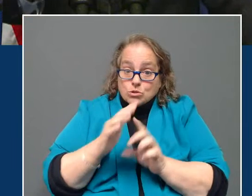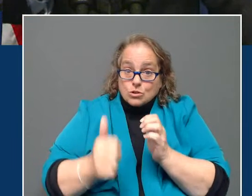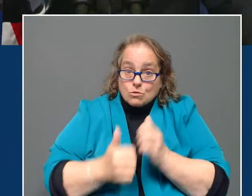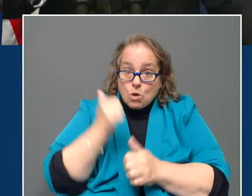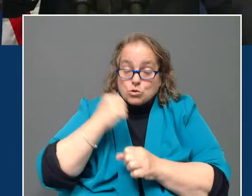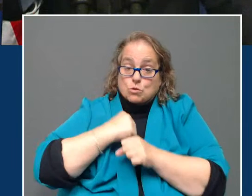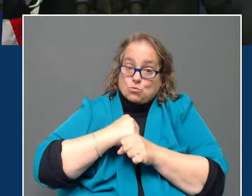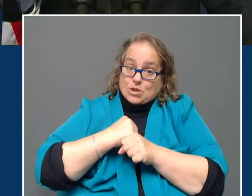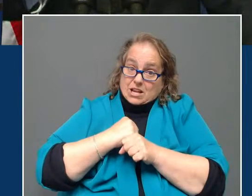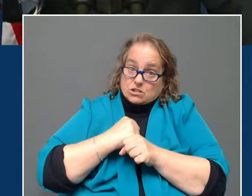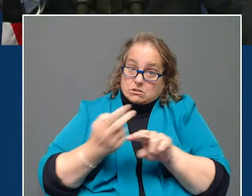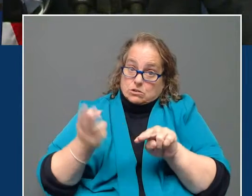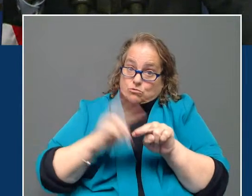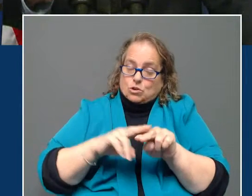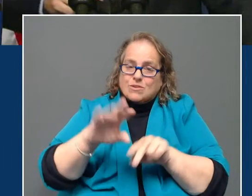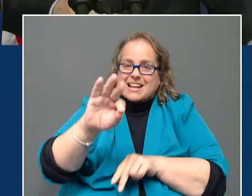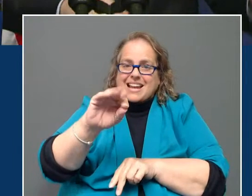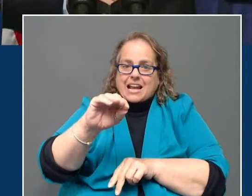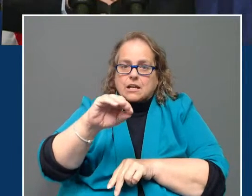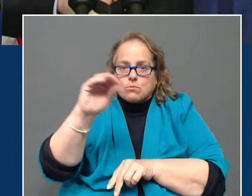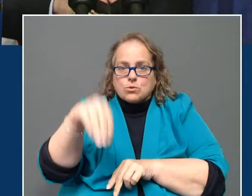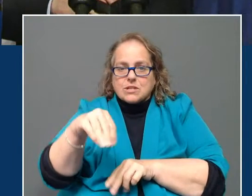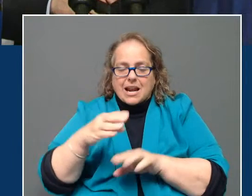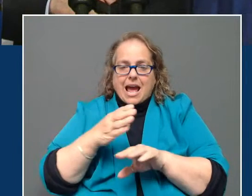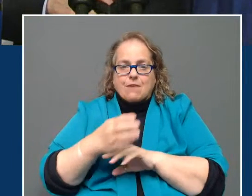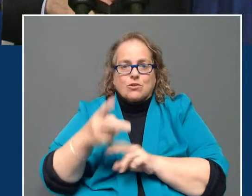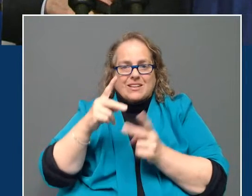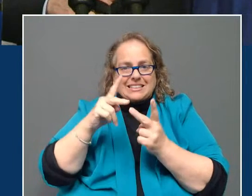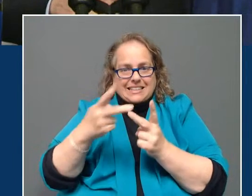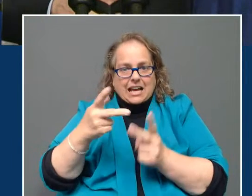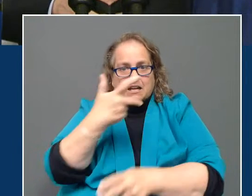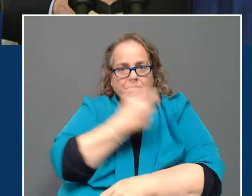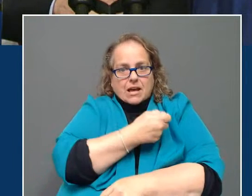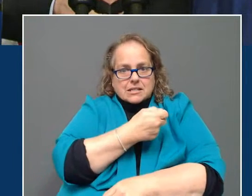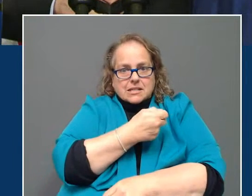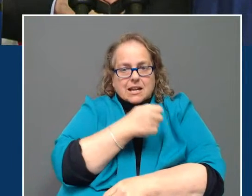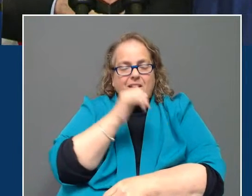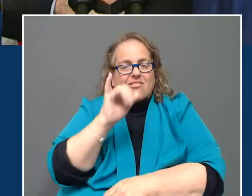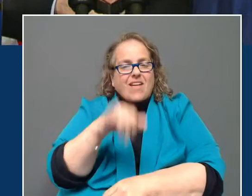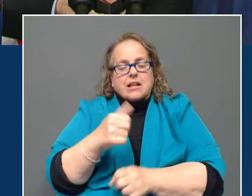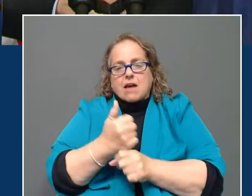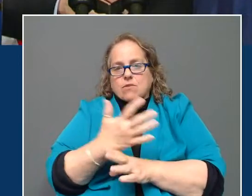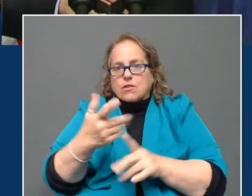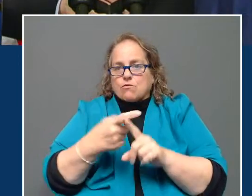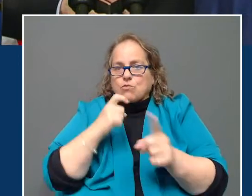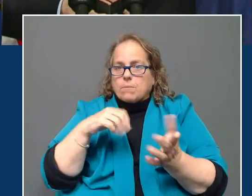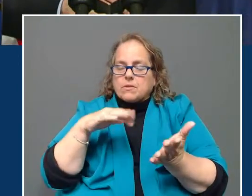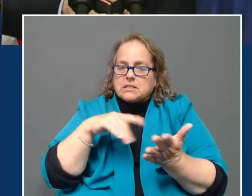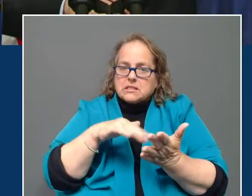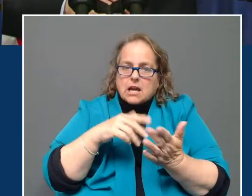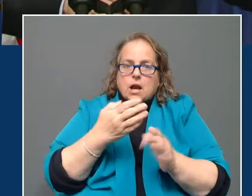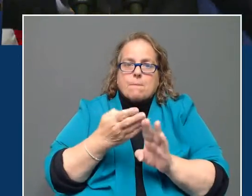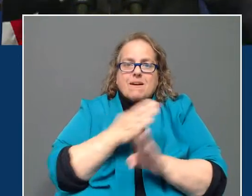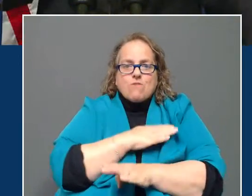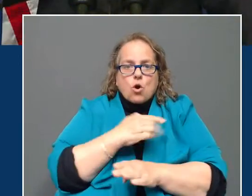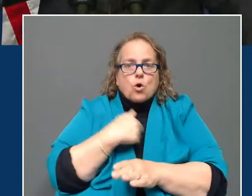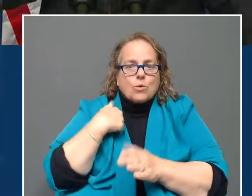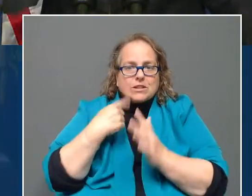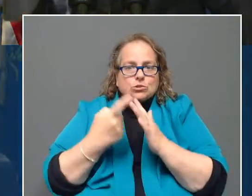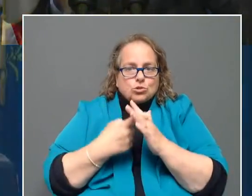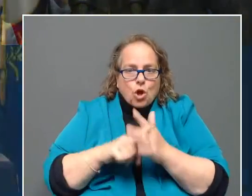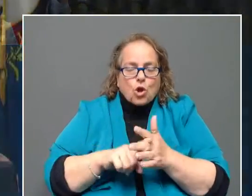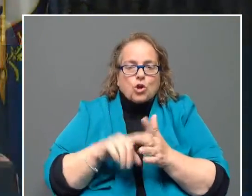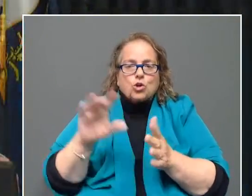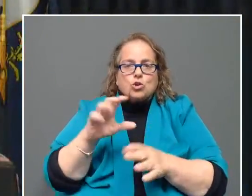increased to 90% after the second dose of vaccines. That's everything from the studies before we started doing the injections is